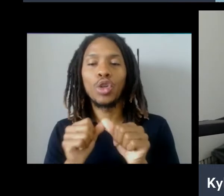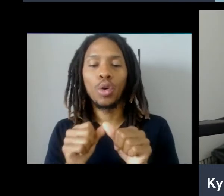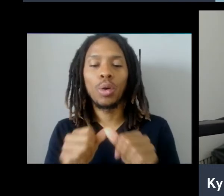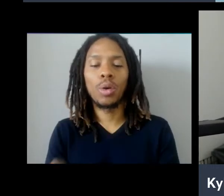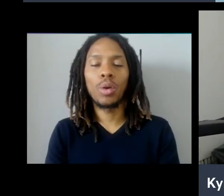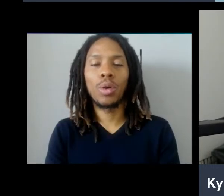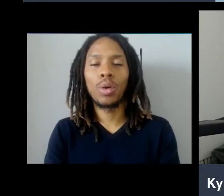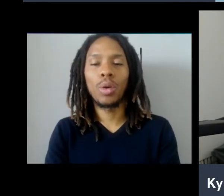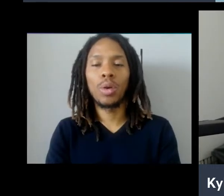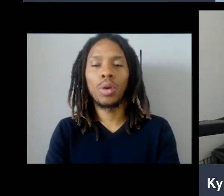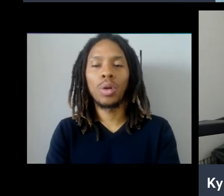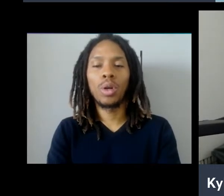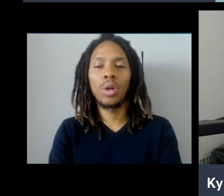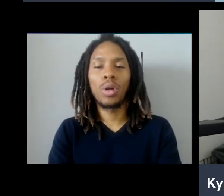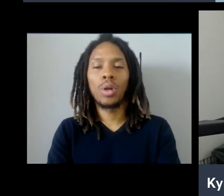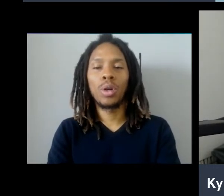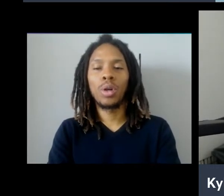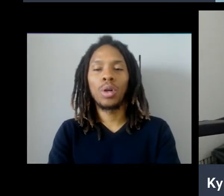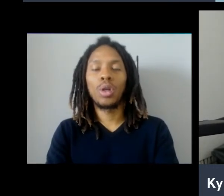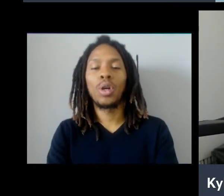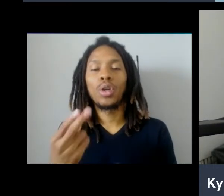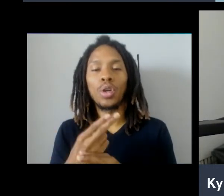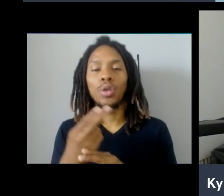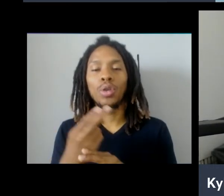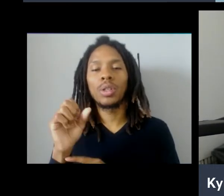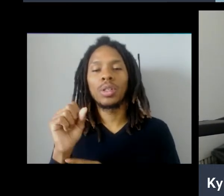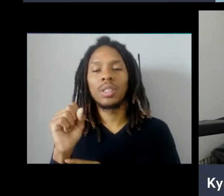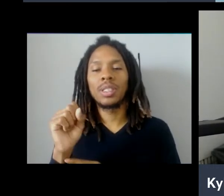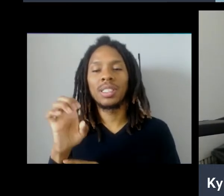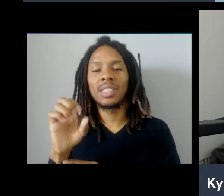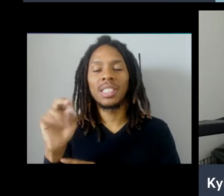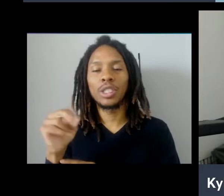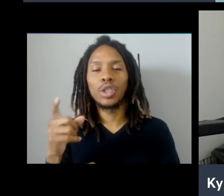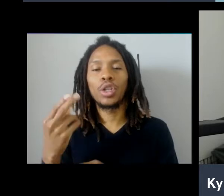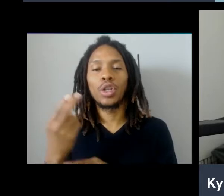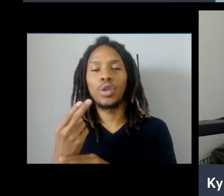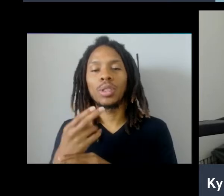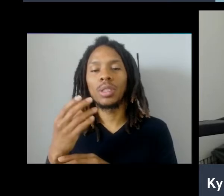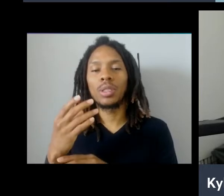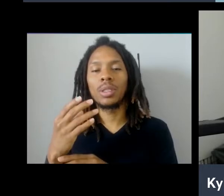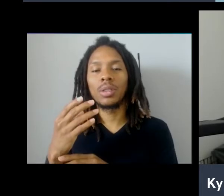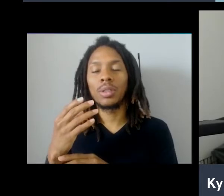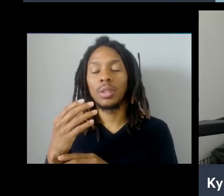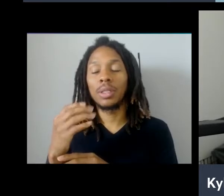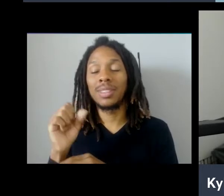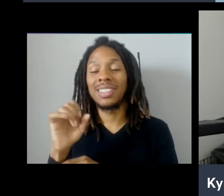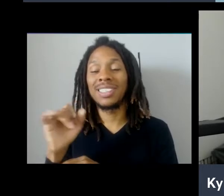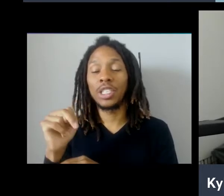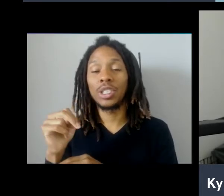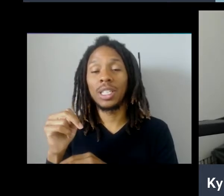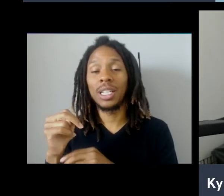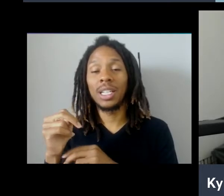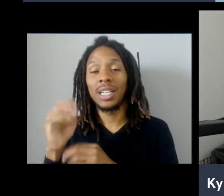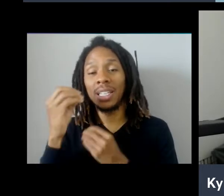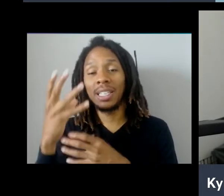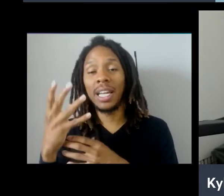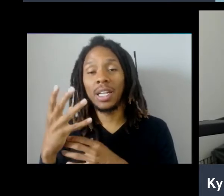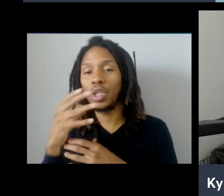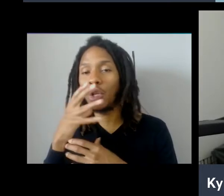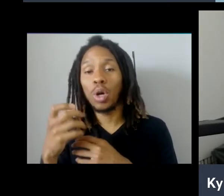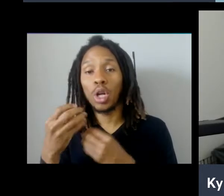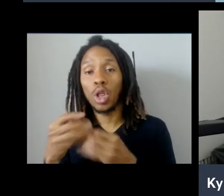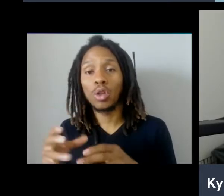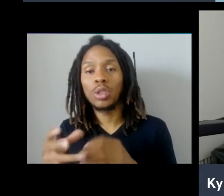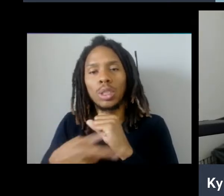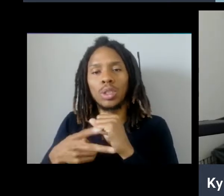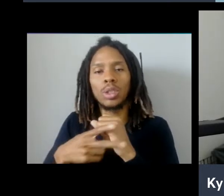session store, right? So you can store user session data that you don't want to lose, because if you lose that data, the user experience is